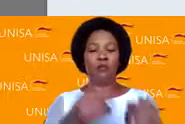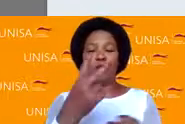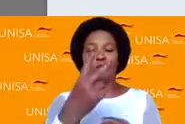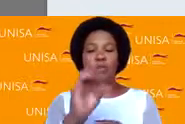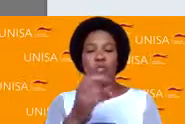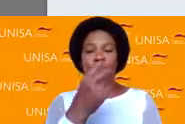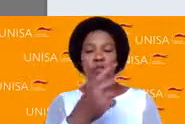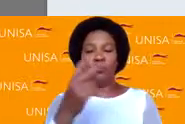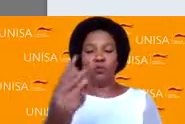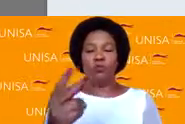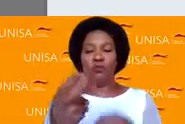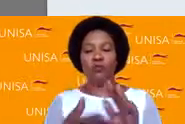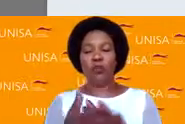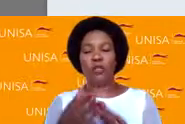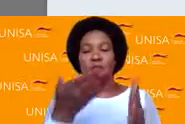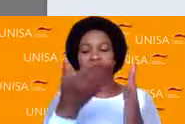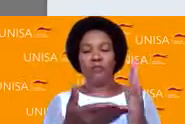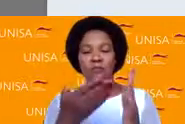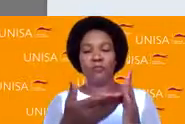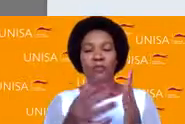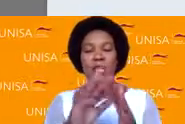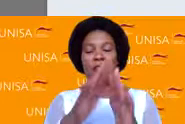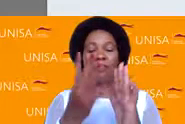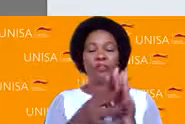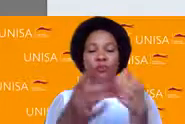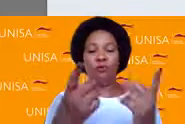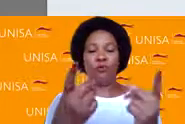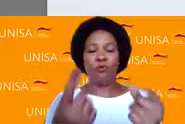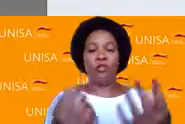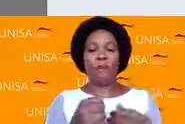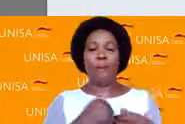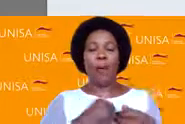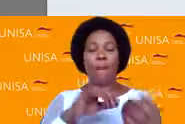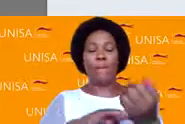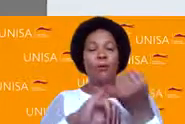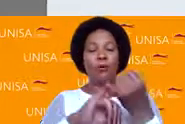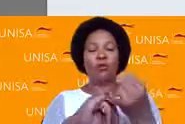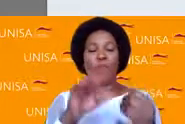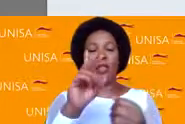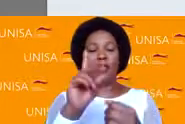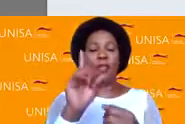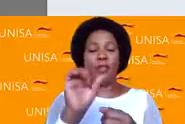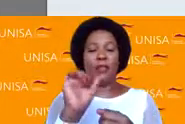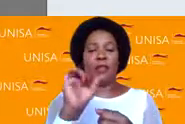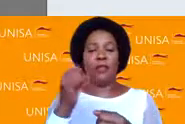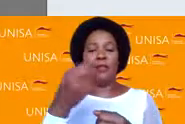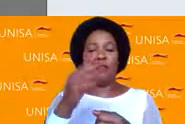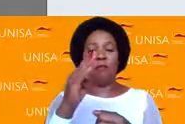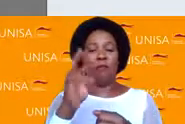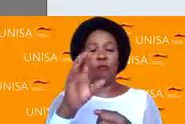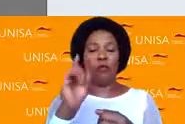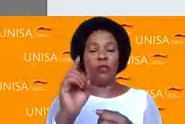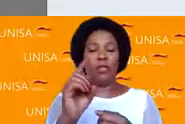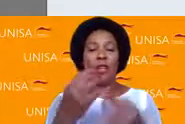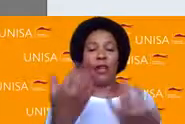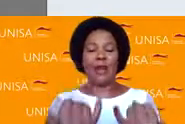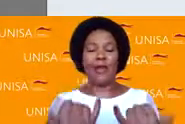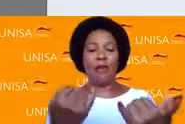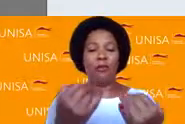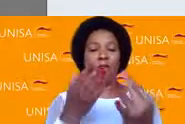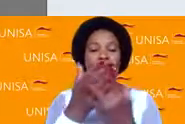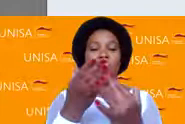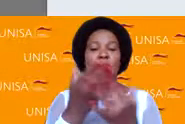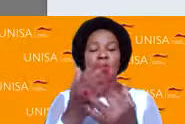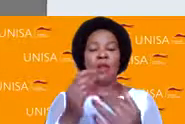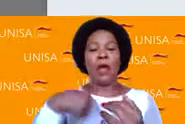you here. This is everything that you can do on the myModules dashboard. So now we want to access our specific module that we